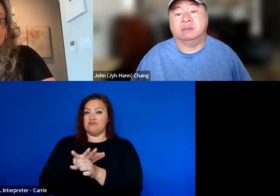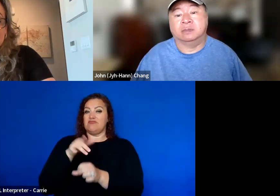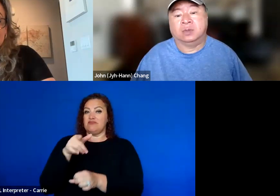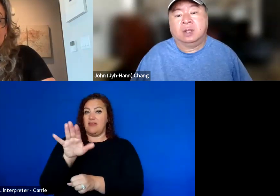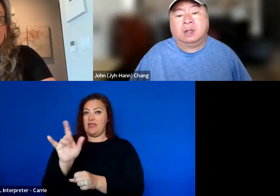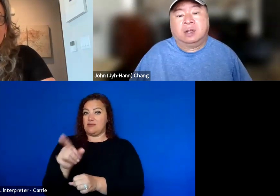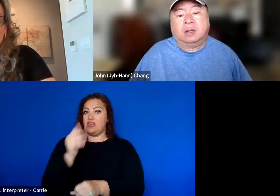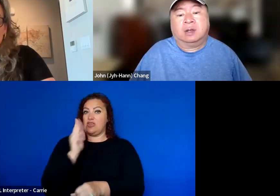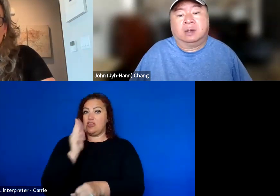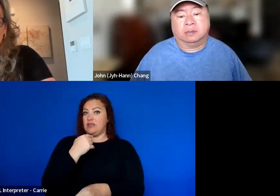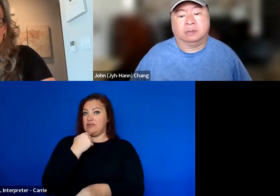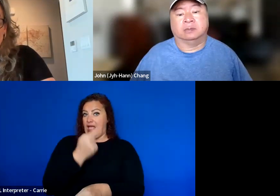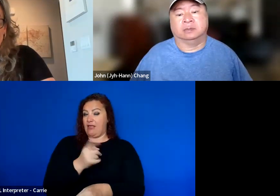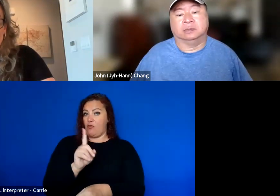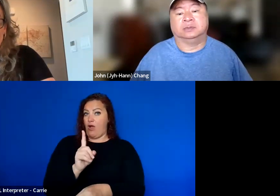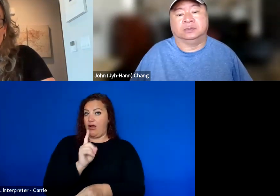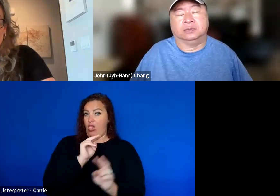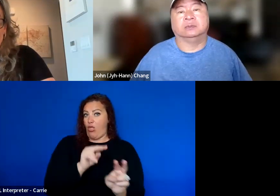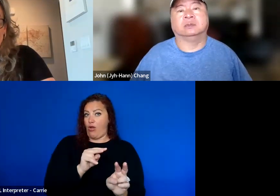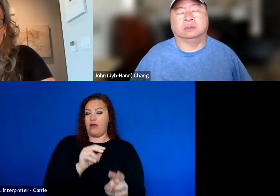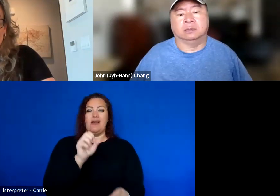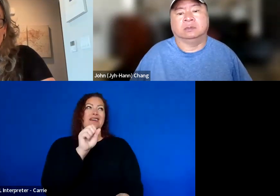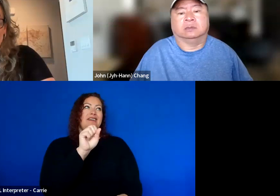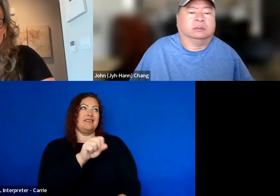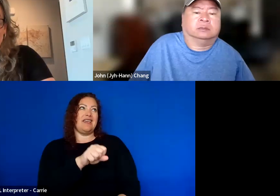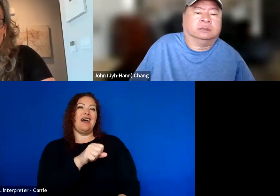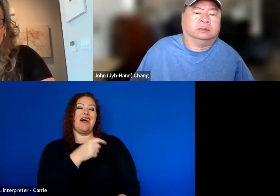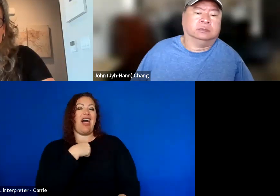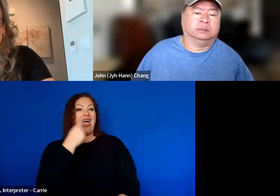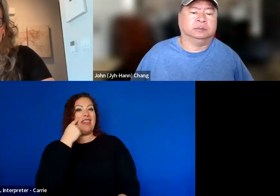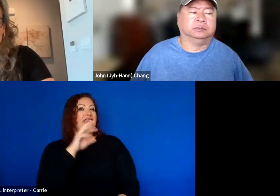direct them. Probably. I think Facebook is